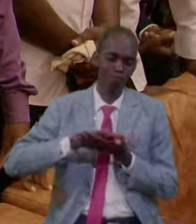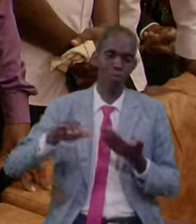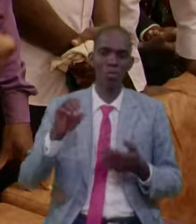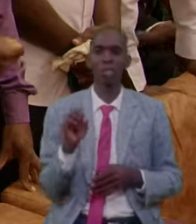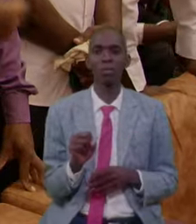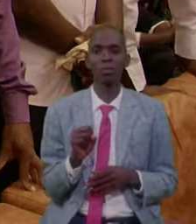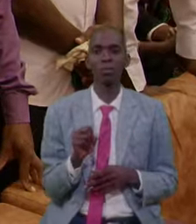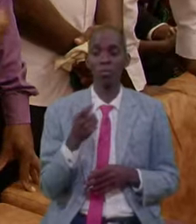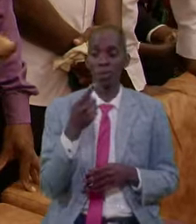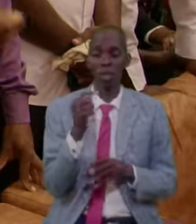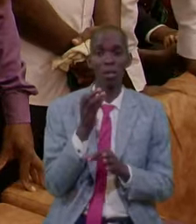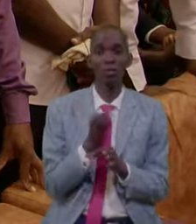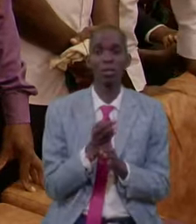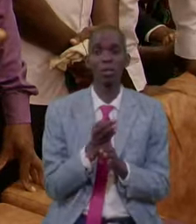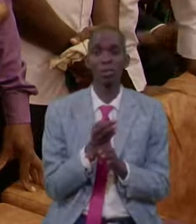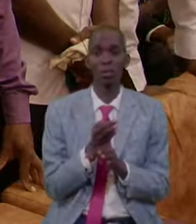The faith